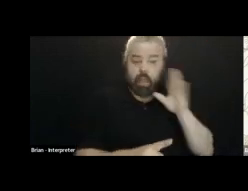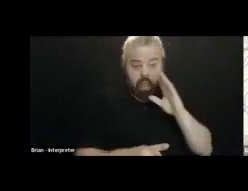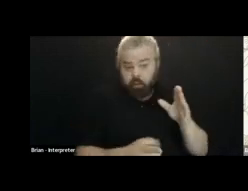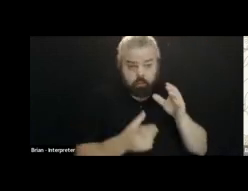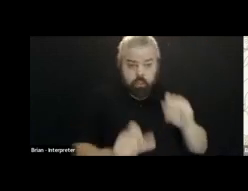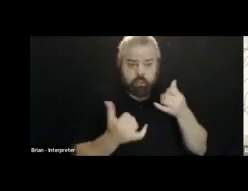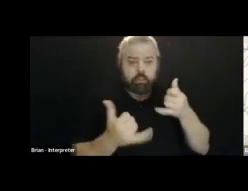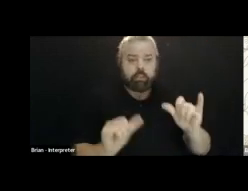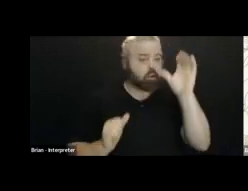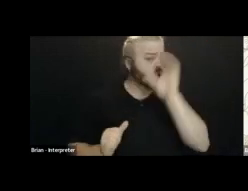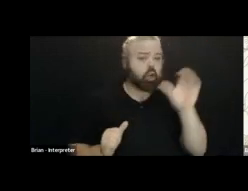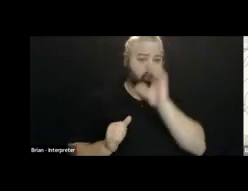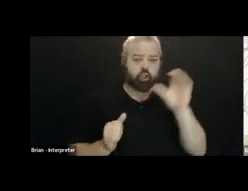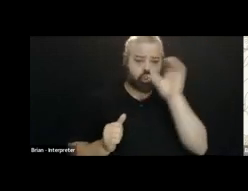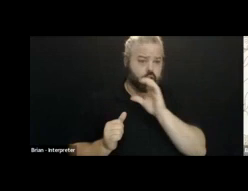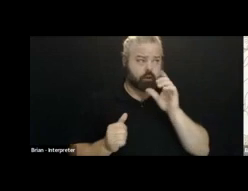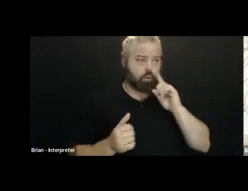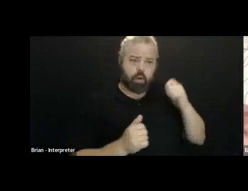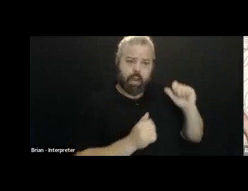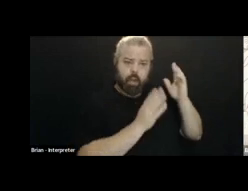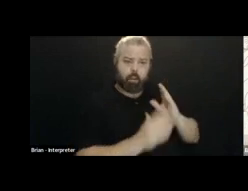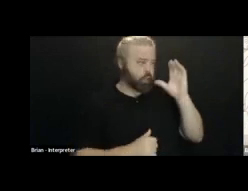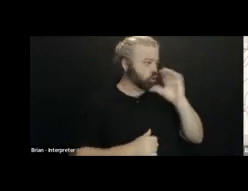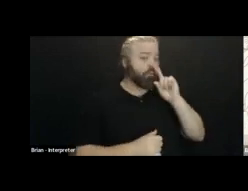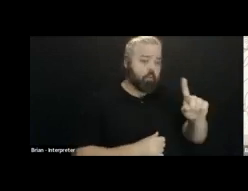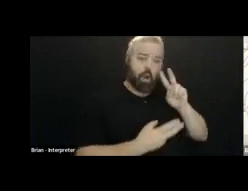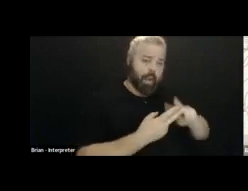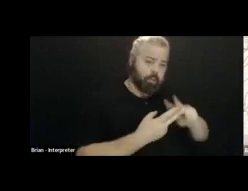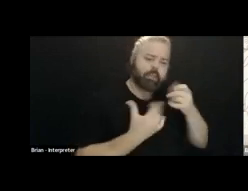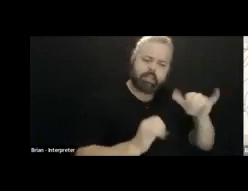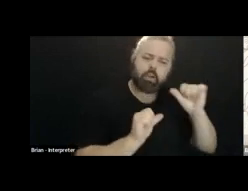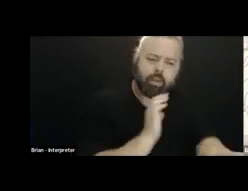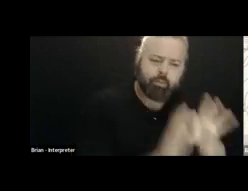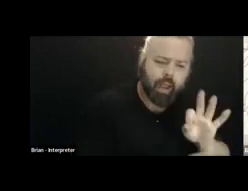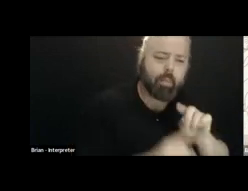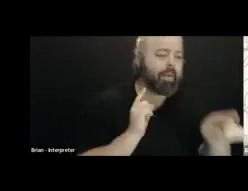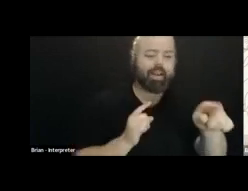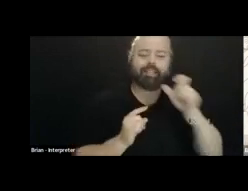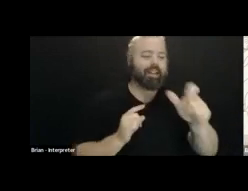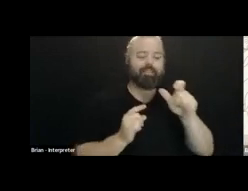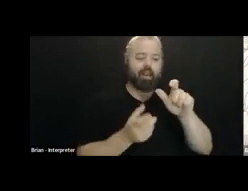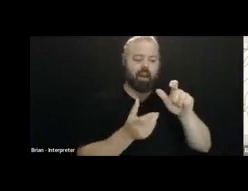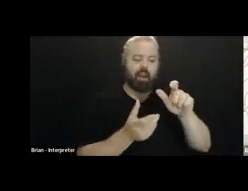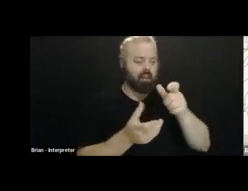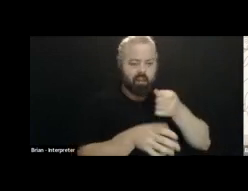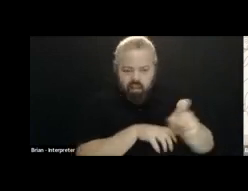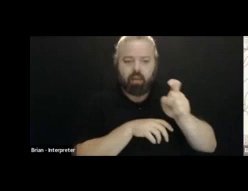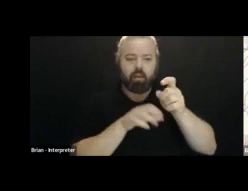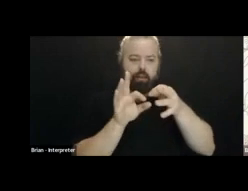someone who is searching one of these hashtags, but it doesn't mess up the caption. Sometimes